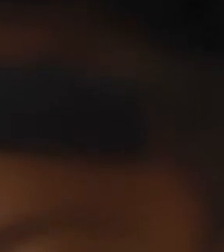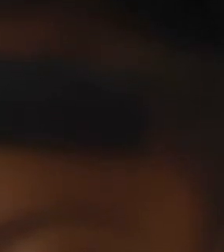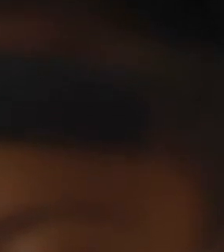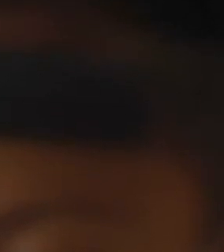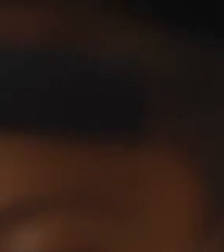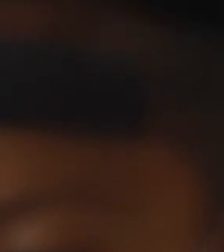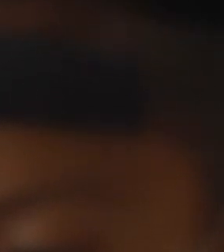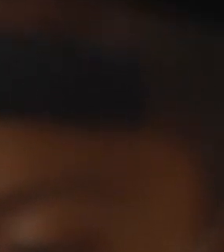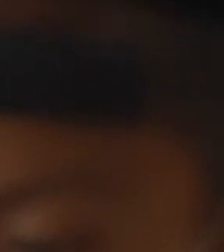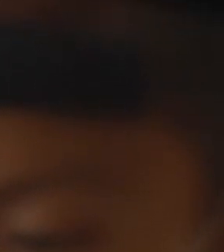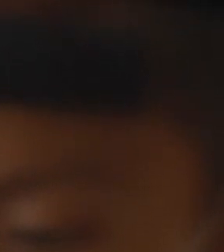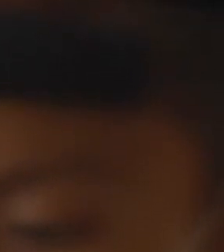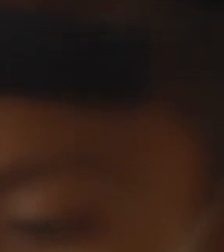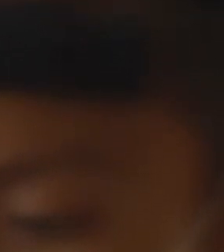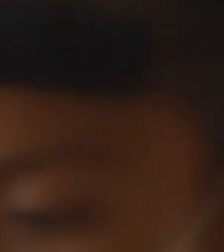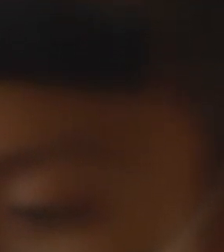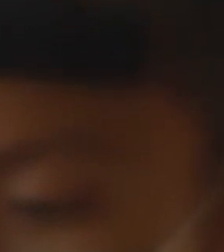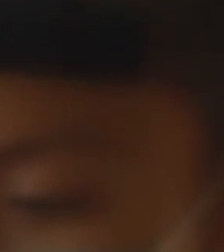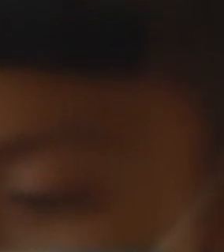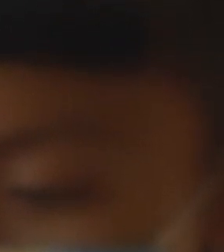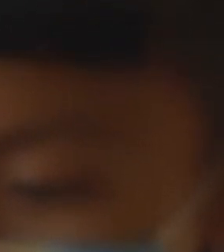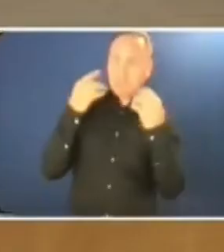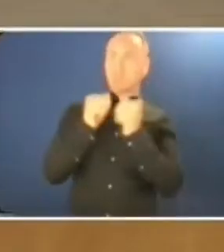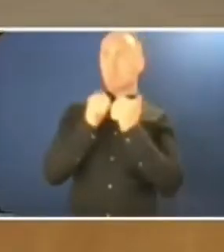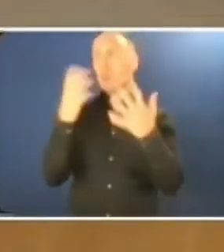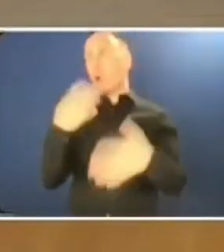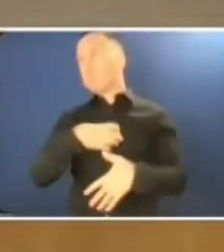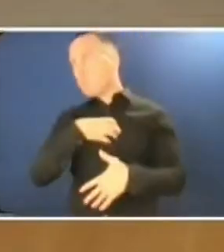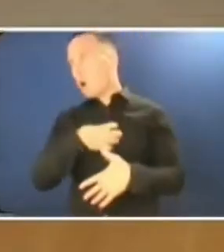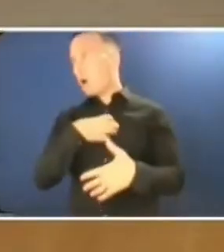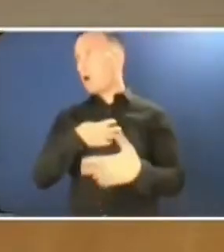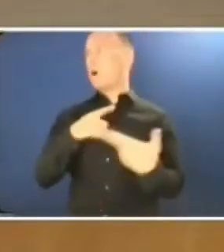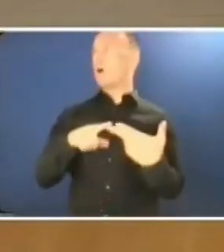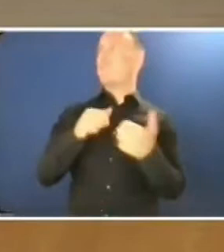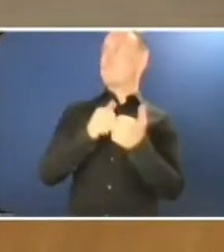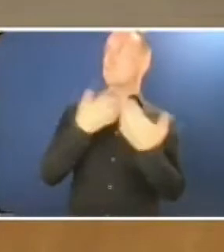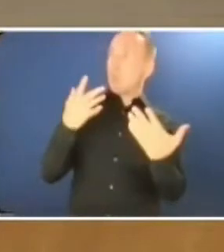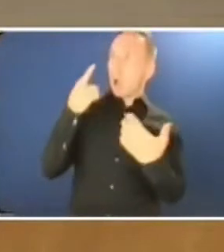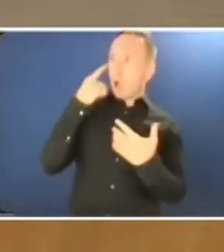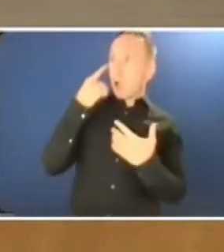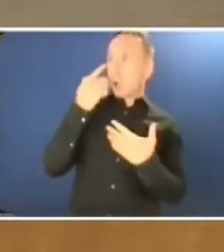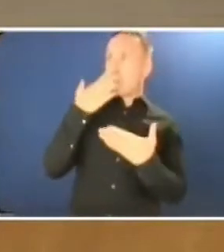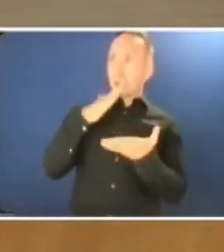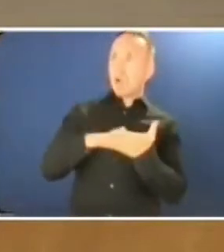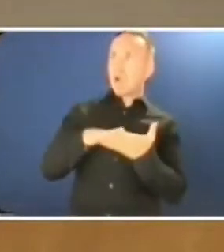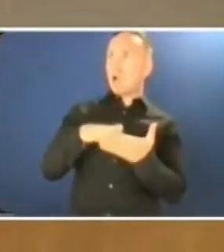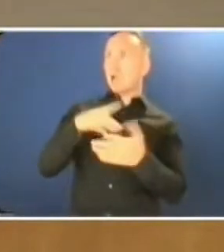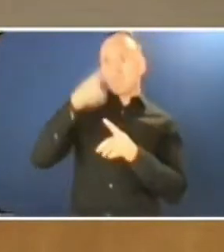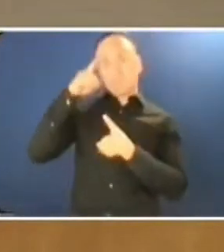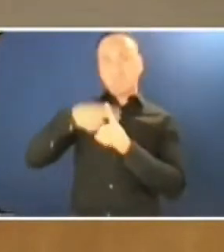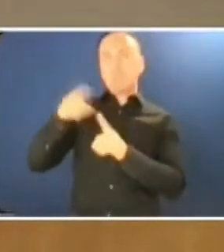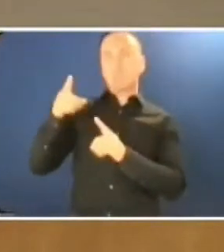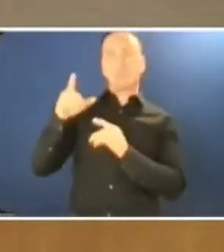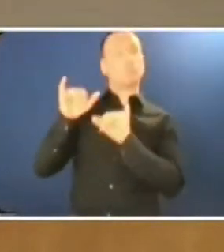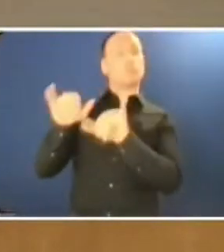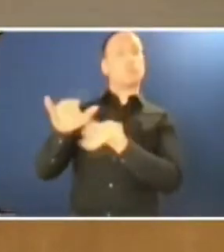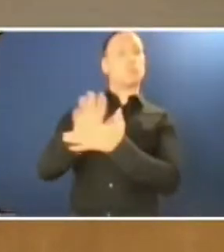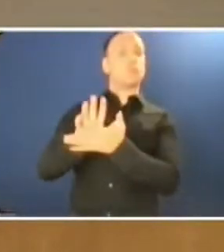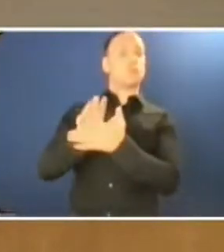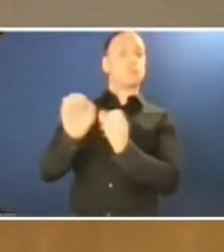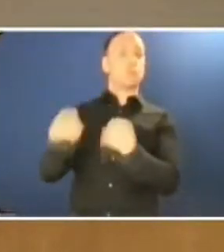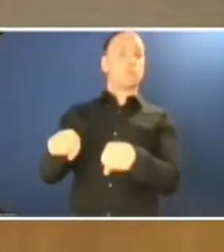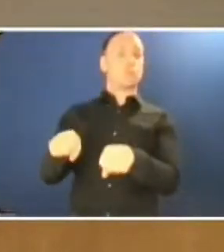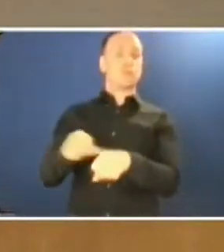students who are close contacts no longer have to quarantine. That is a significant change and one of the pieces of information that I believe helped